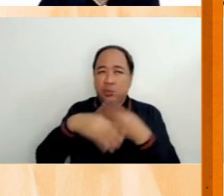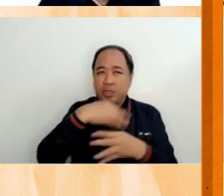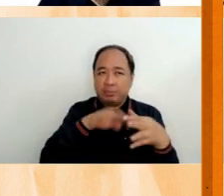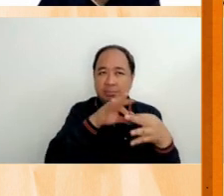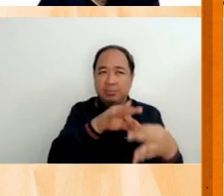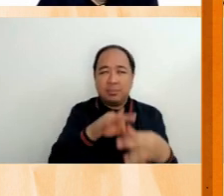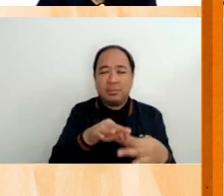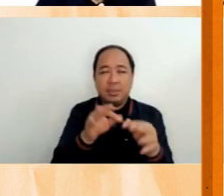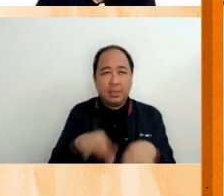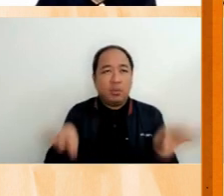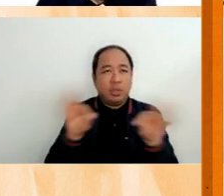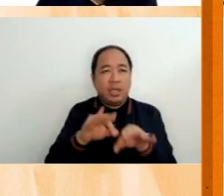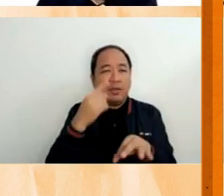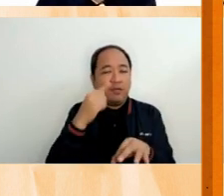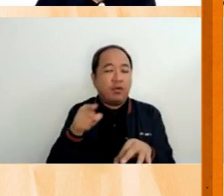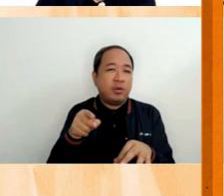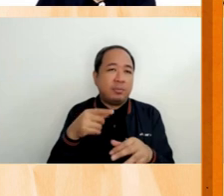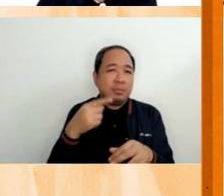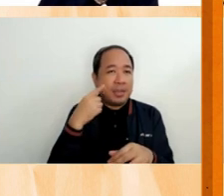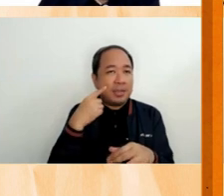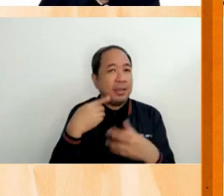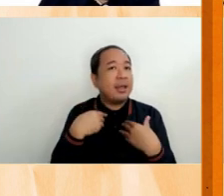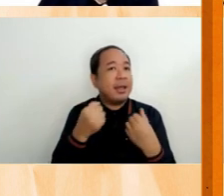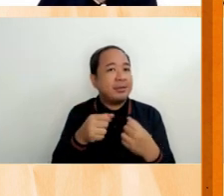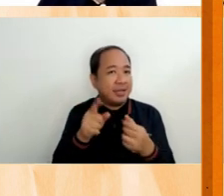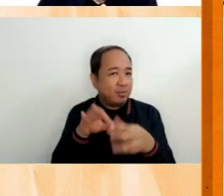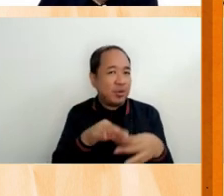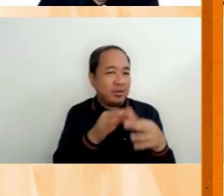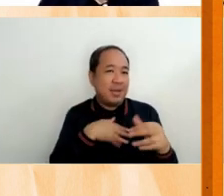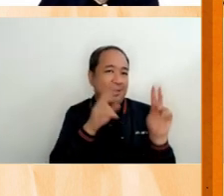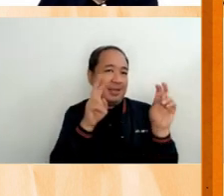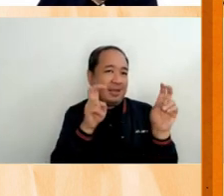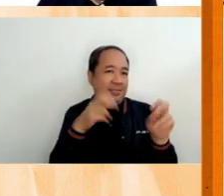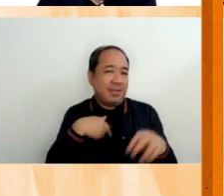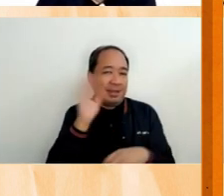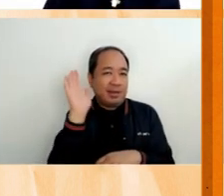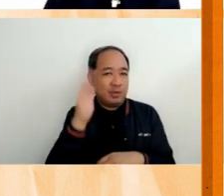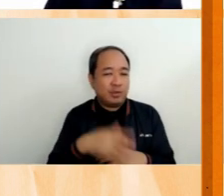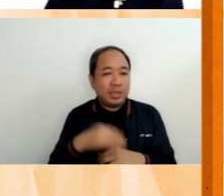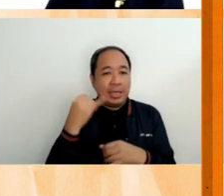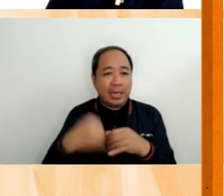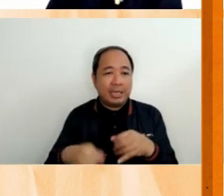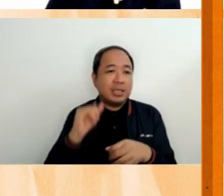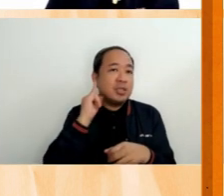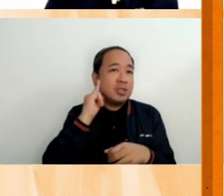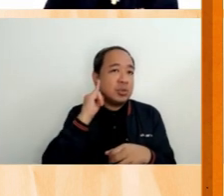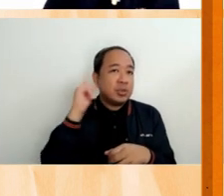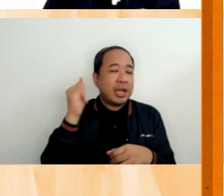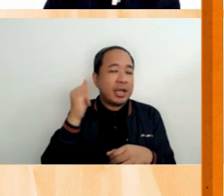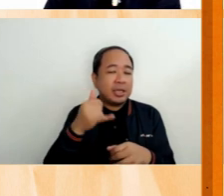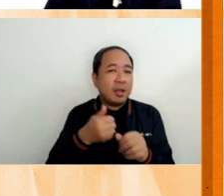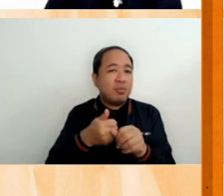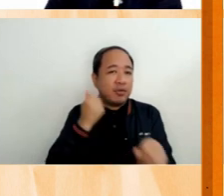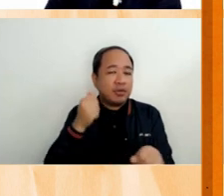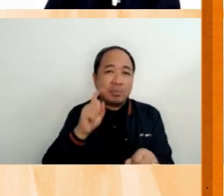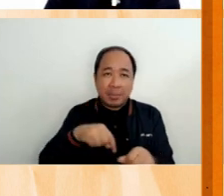involves policy making, training, mental health education of our students and our staff, and even their families.